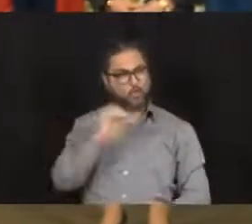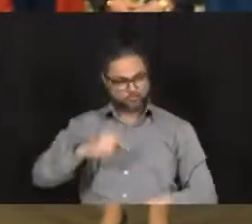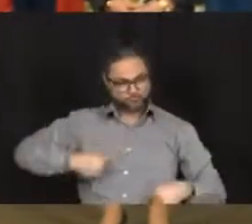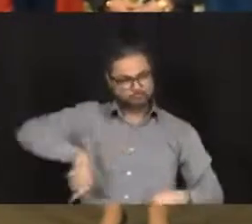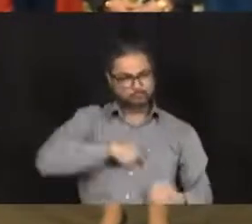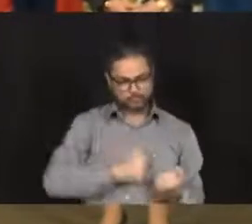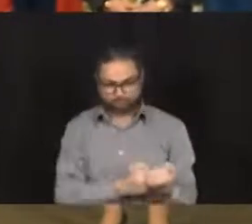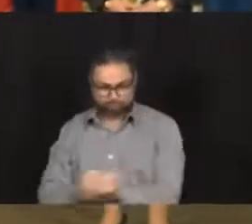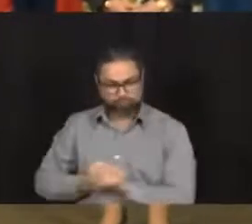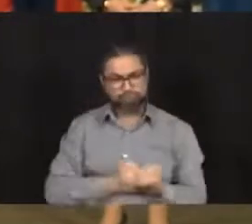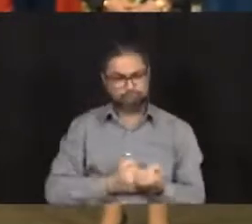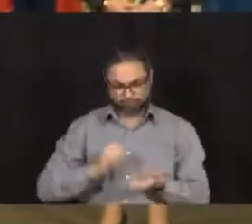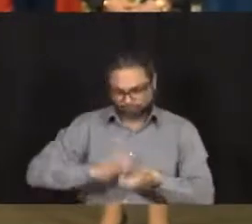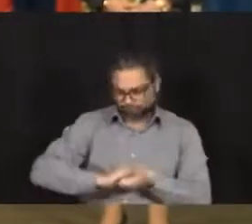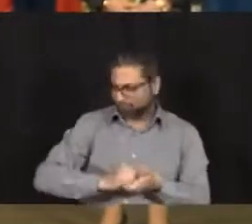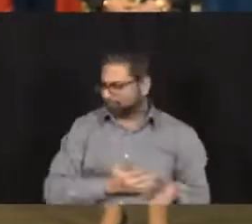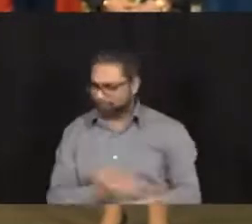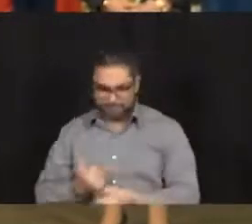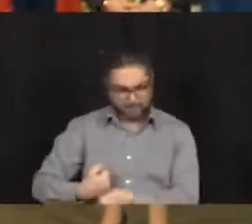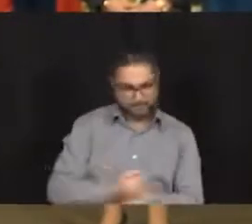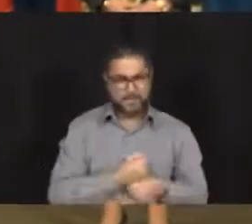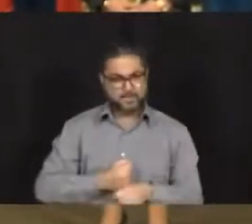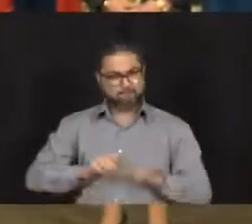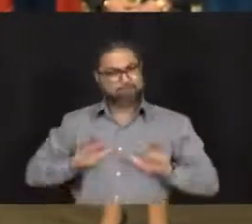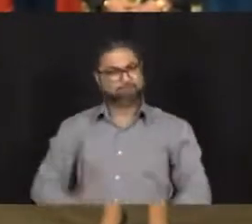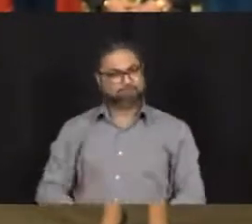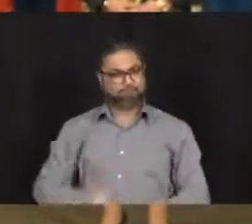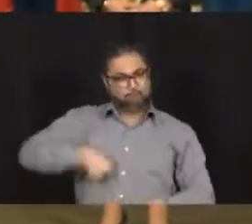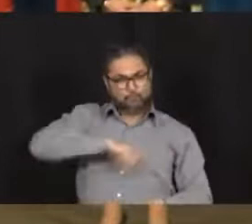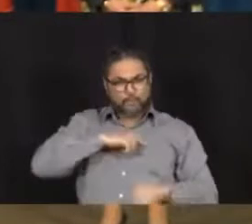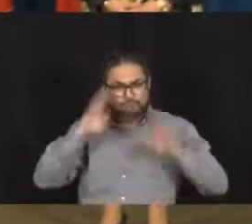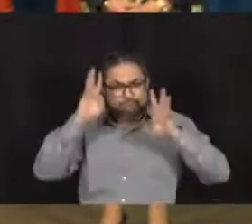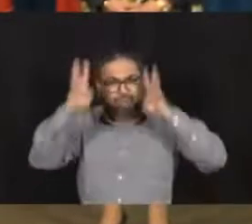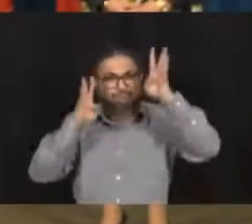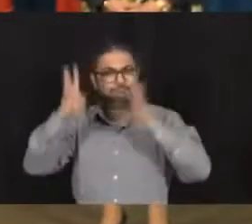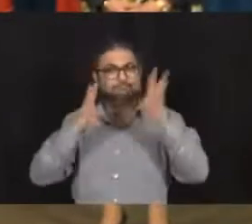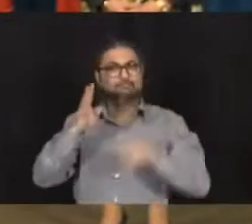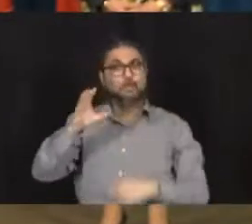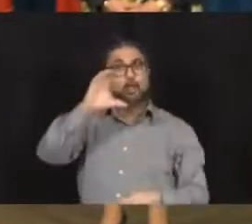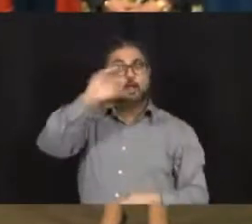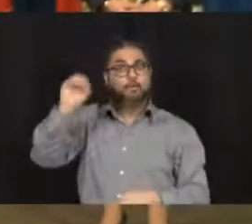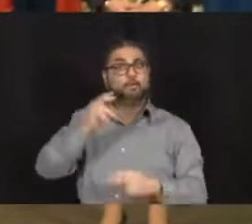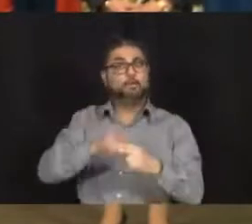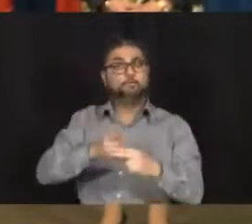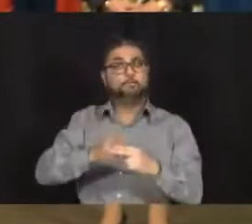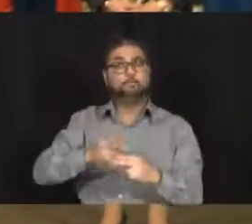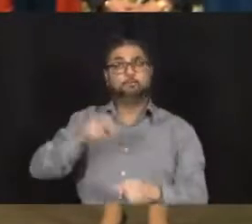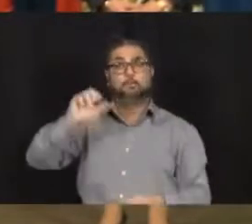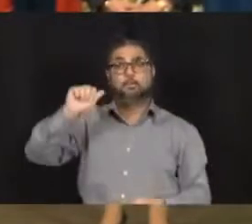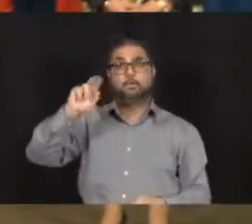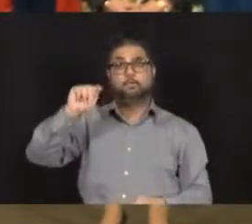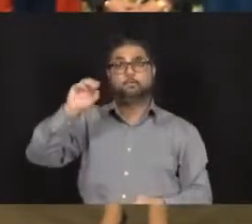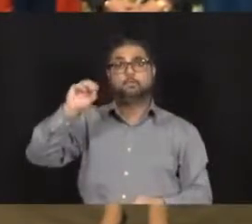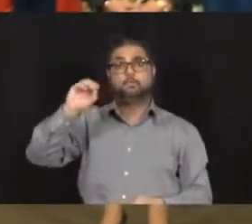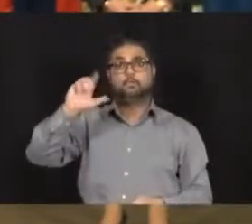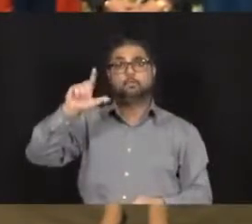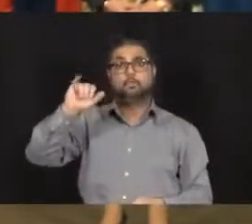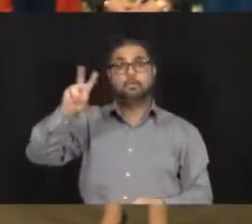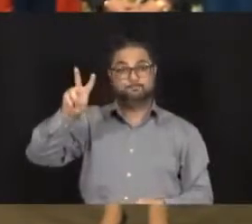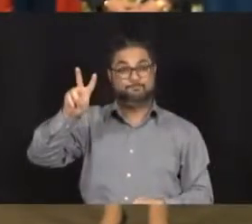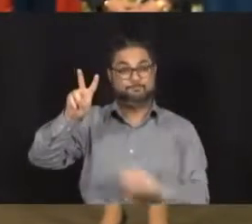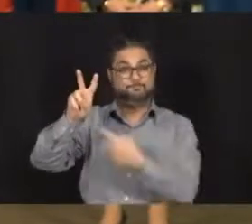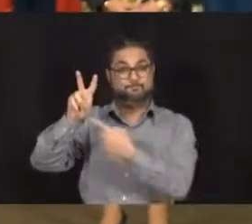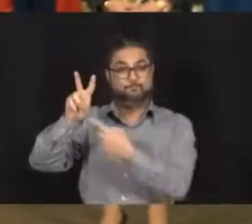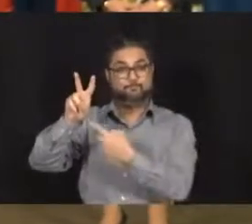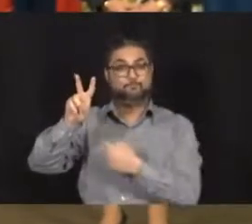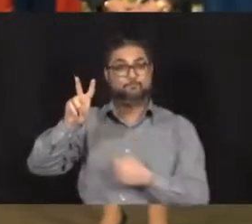our homegrown solutions. Companies like Autoliv in Tilbury heard the call. They make airbags for